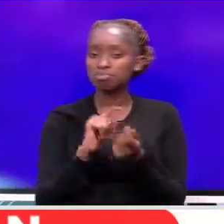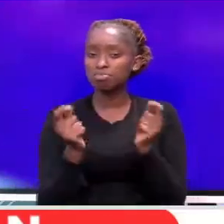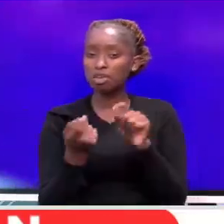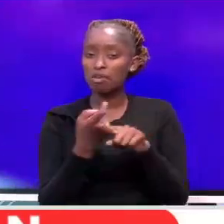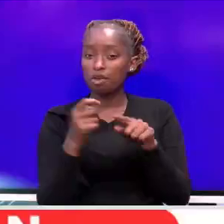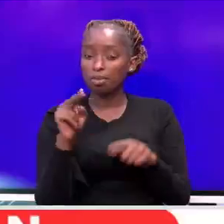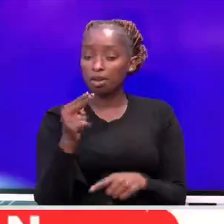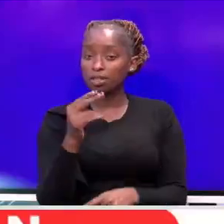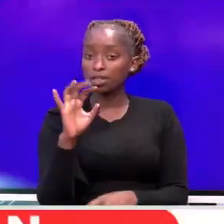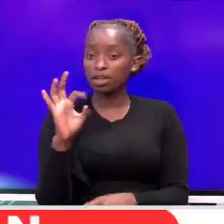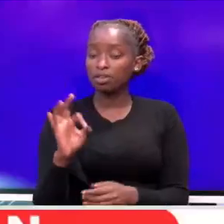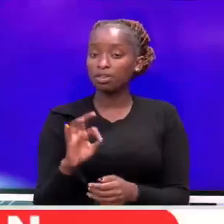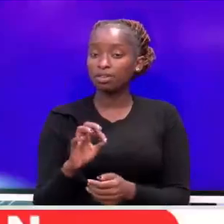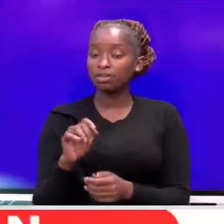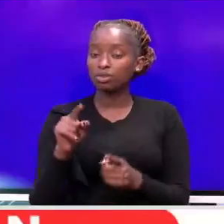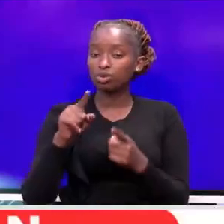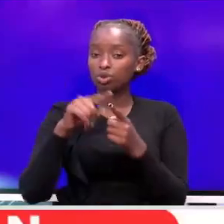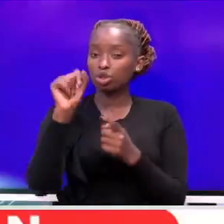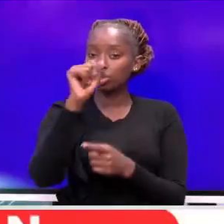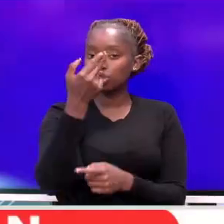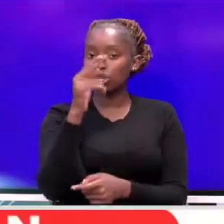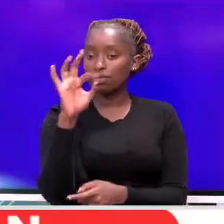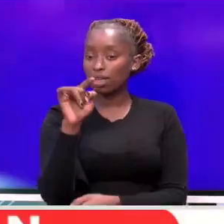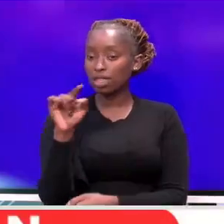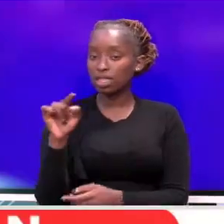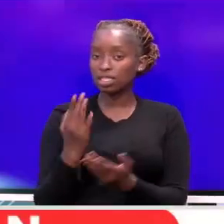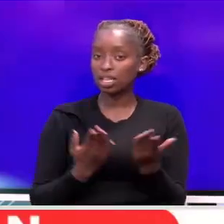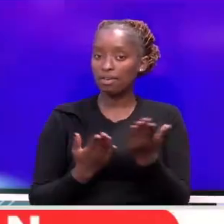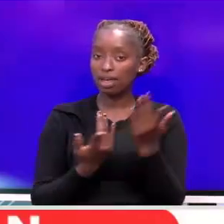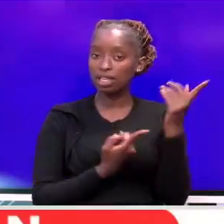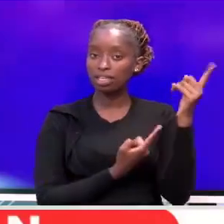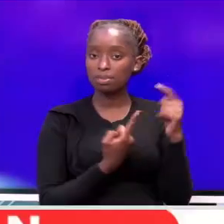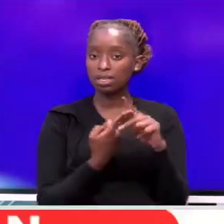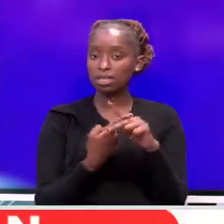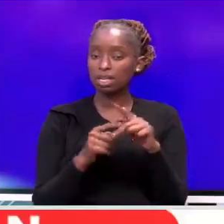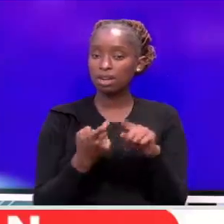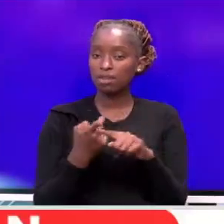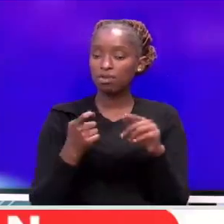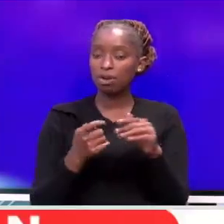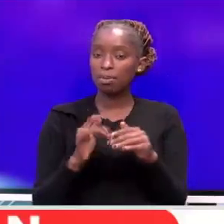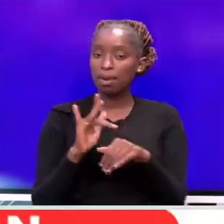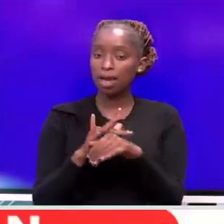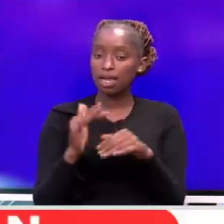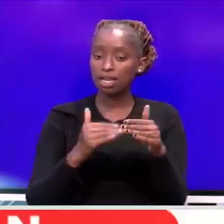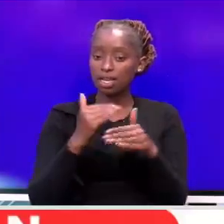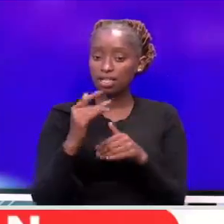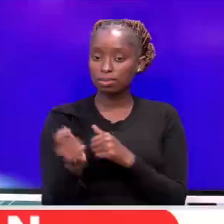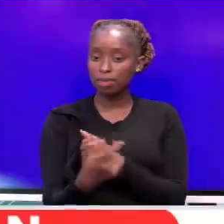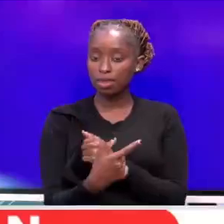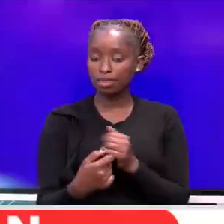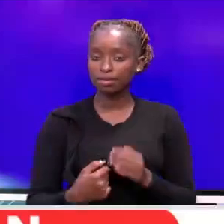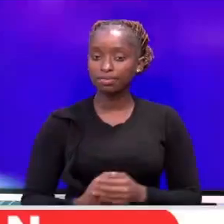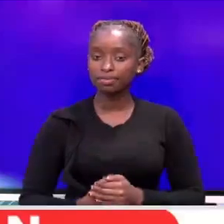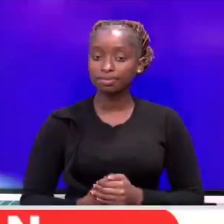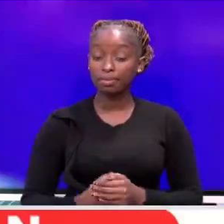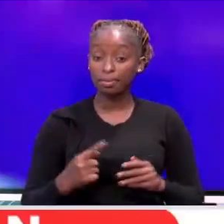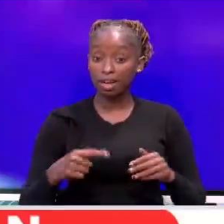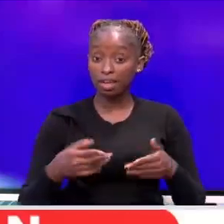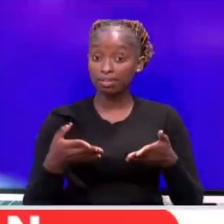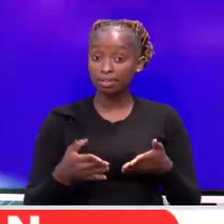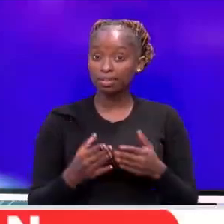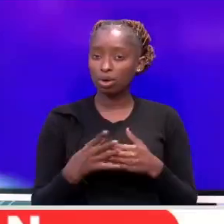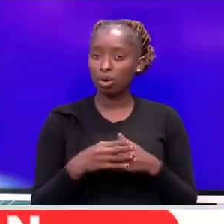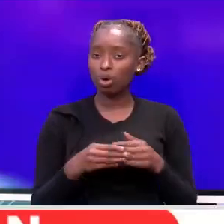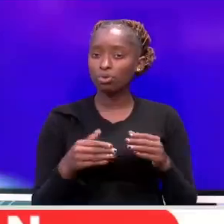NHIF to SHIF, with those services expecting to begin from early next month. So from where I sit, I am comfortable